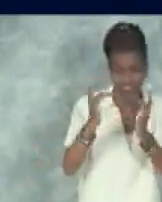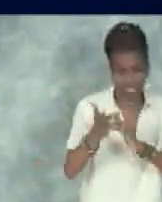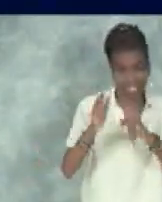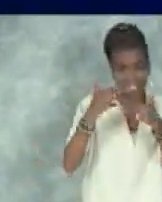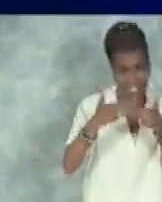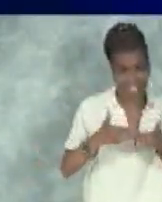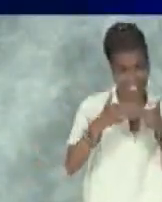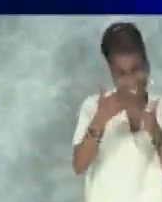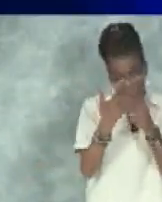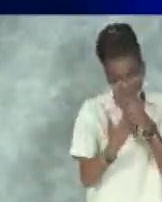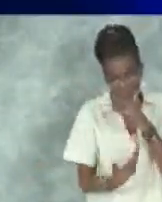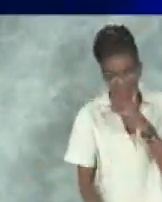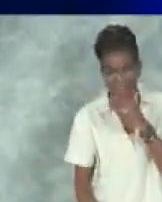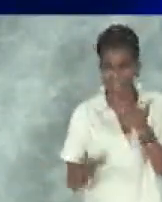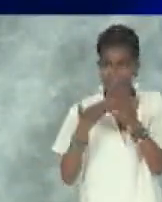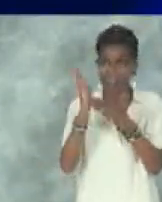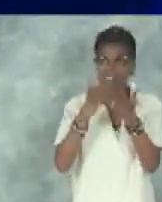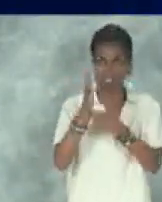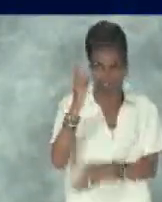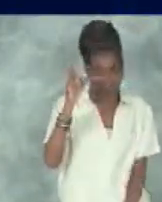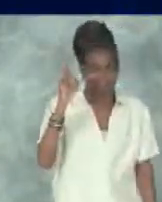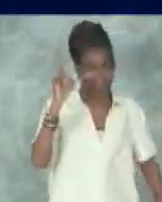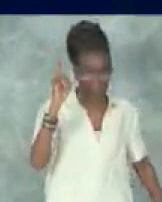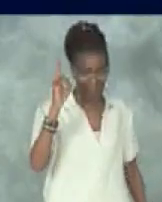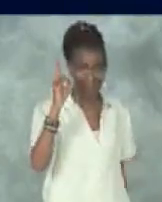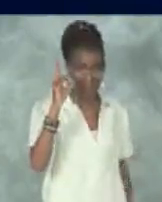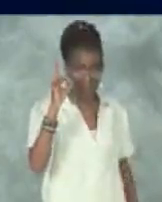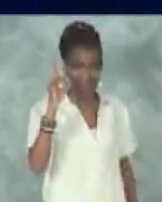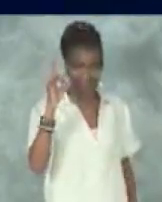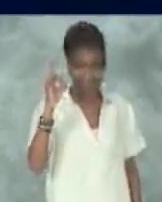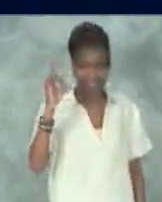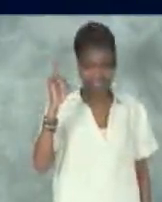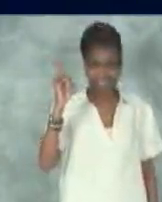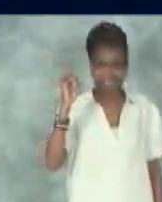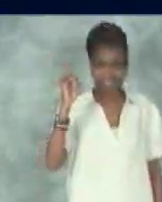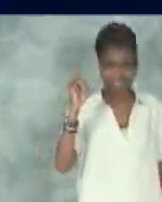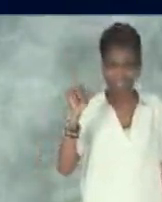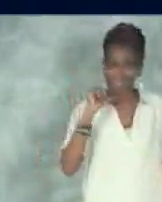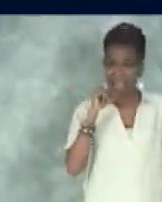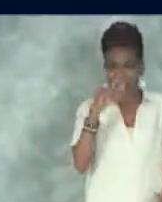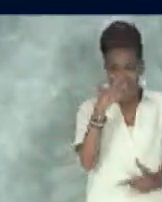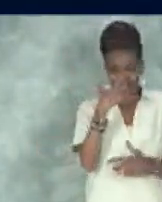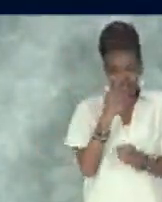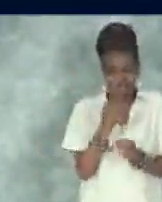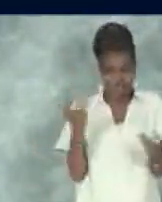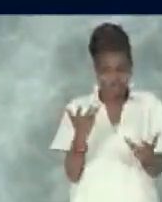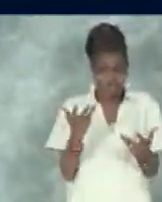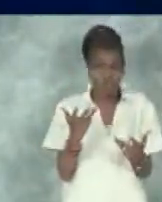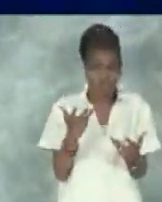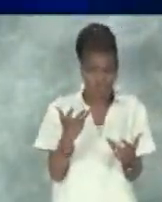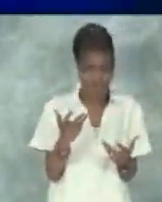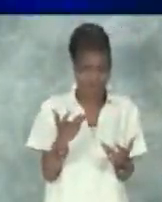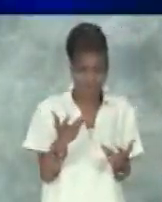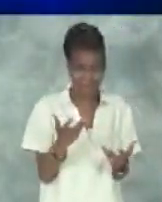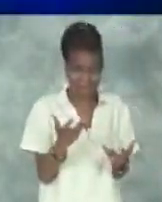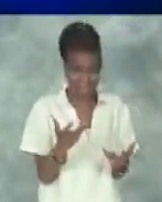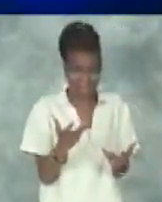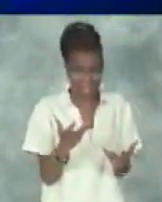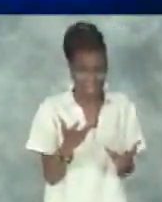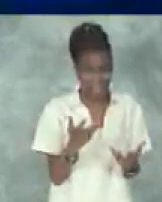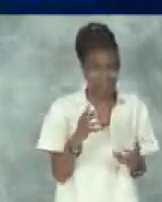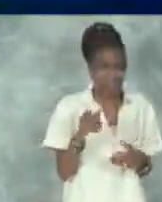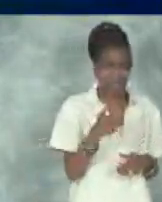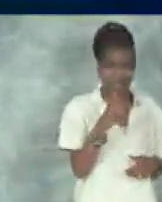Jesus' blood and his righteousness. I dare not trust the sweetest frame,